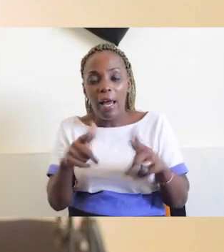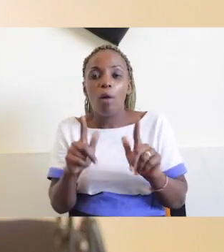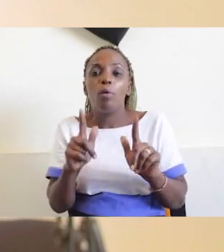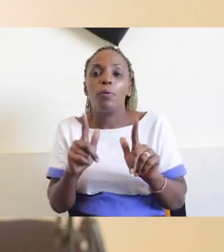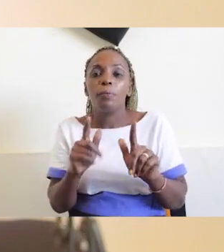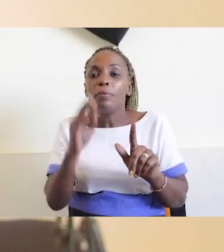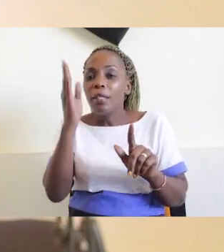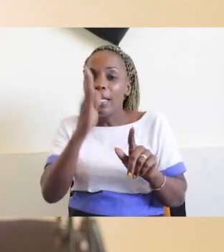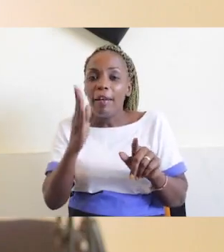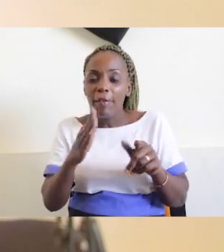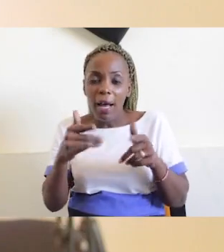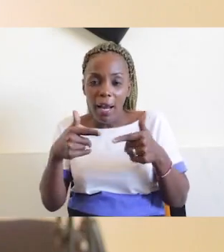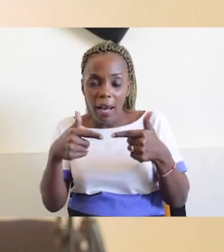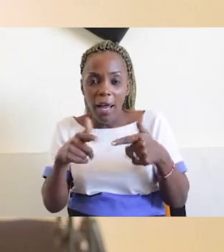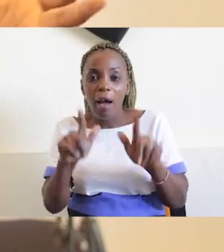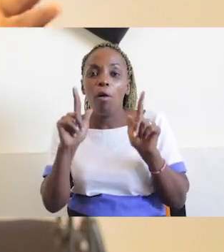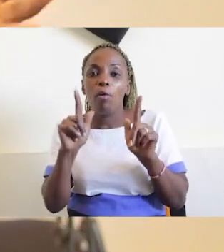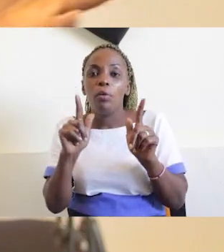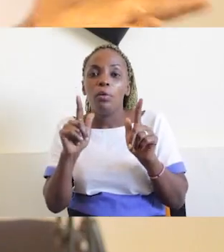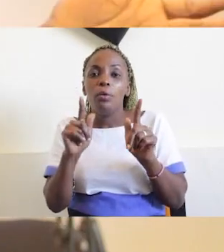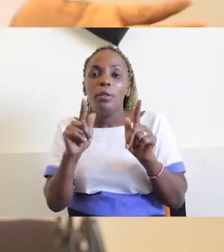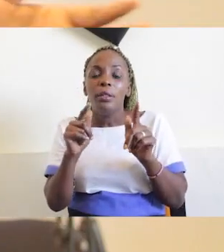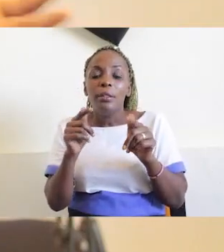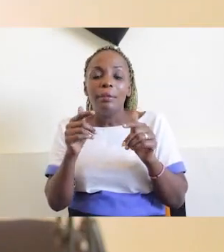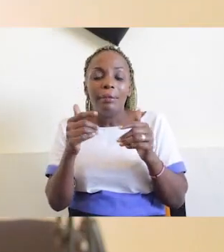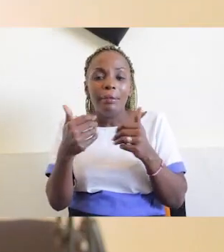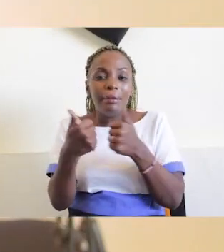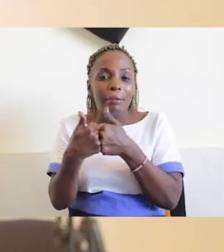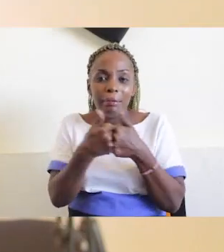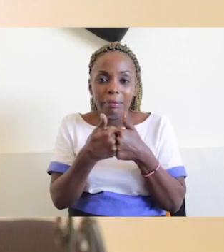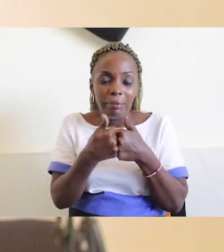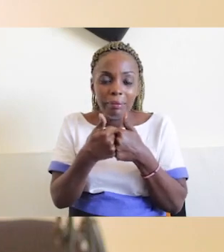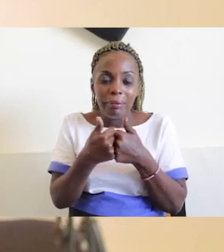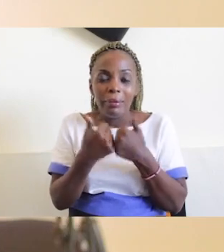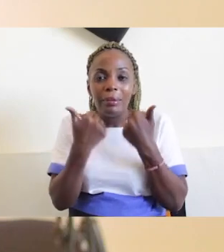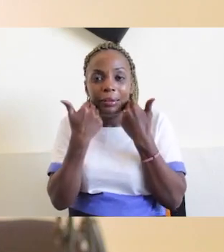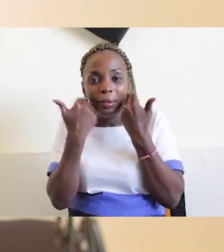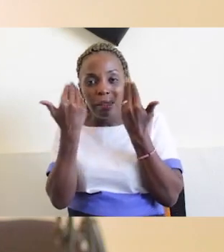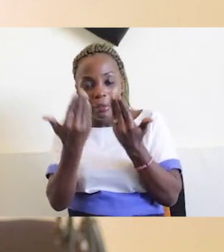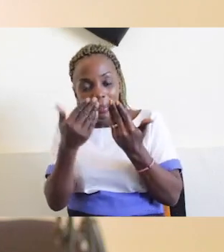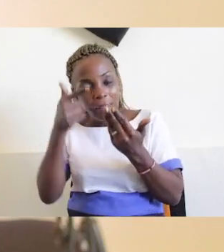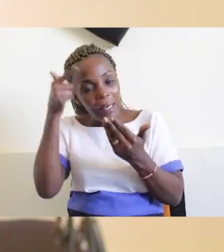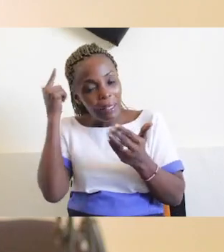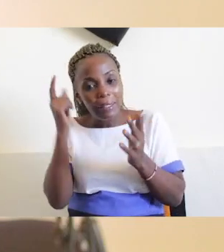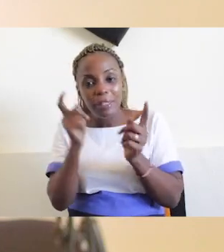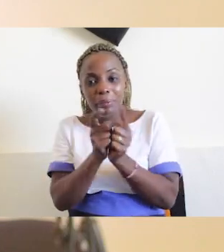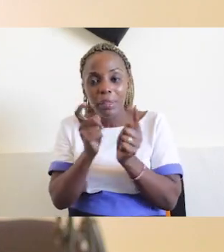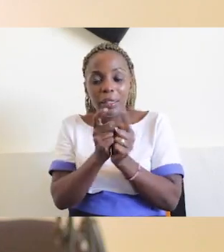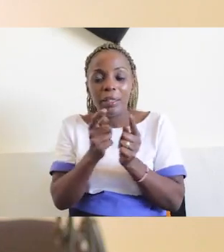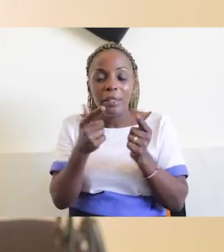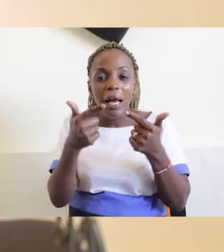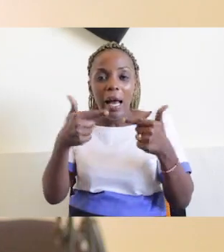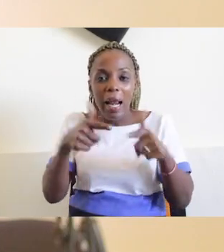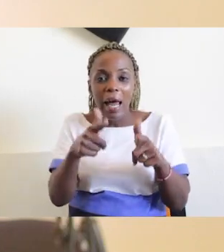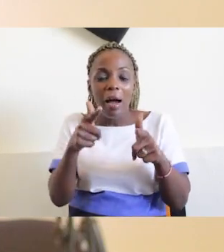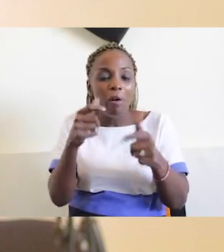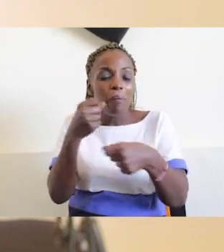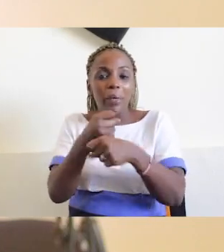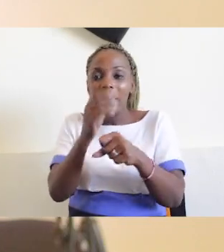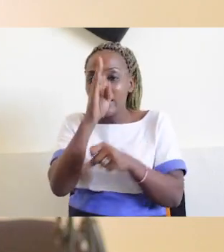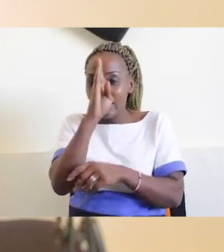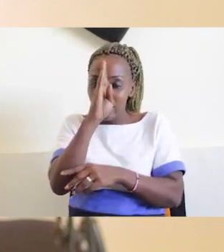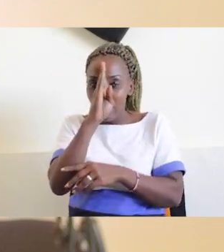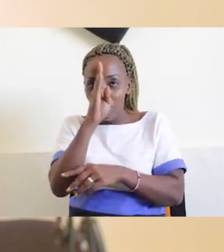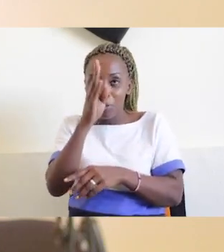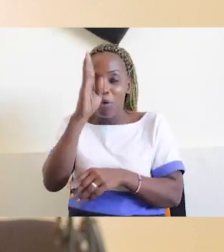we said, we should never let the presence of storms or darkness or pain cause us to doubt